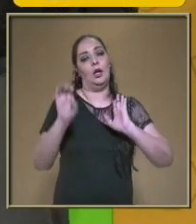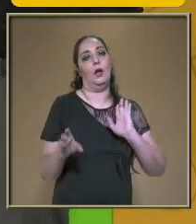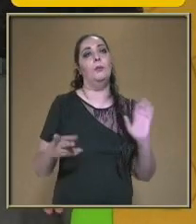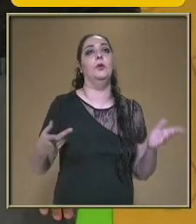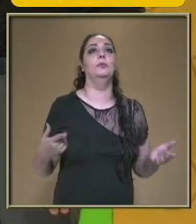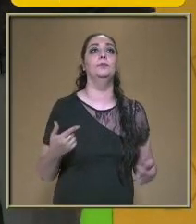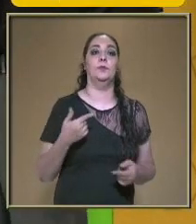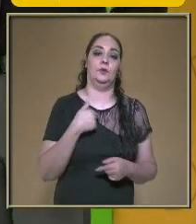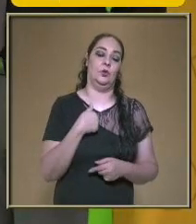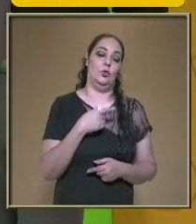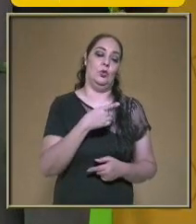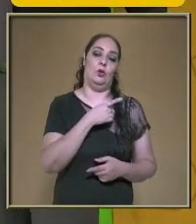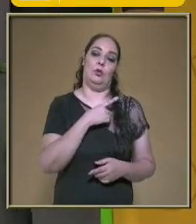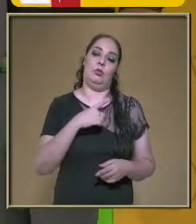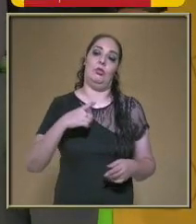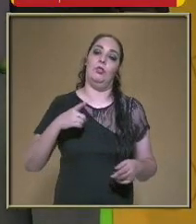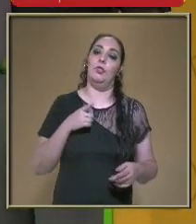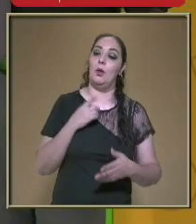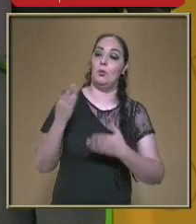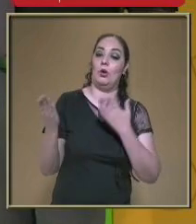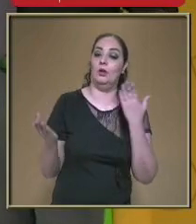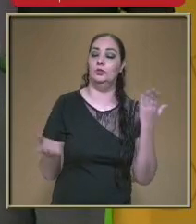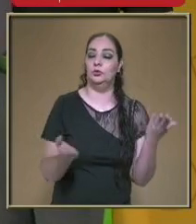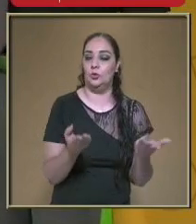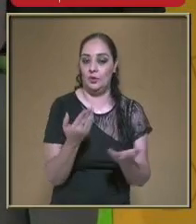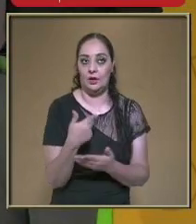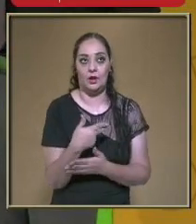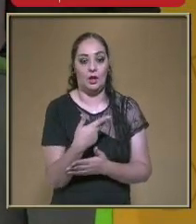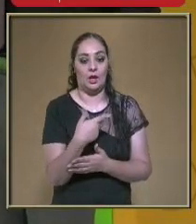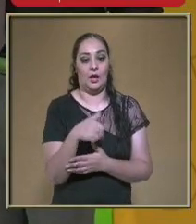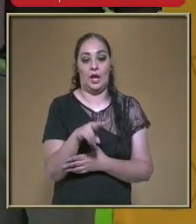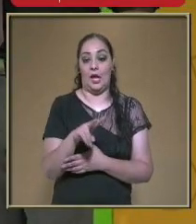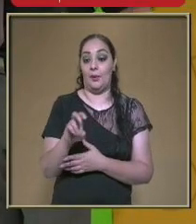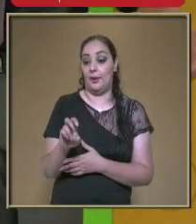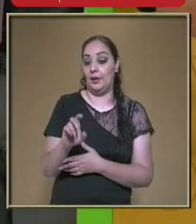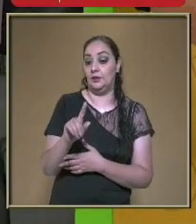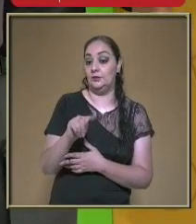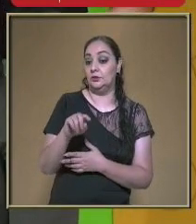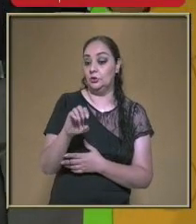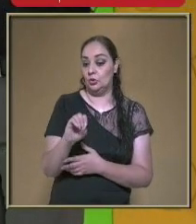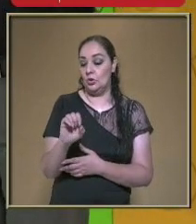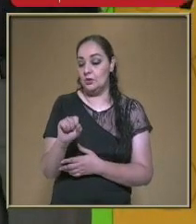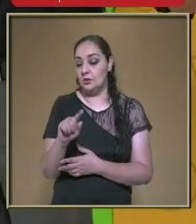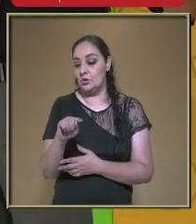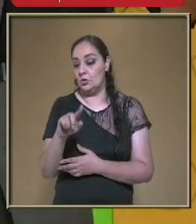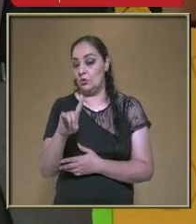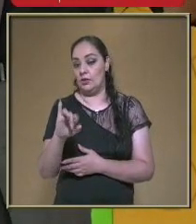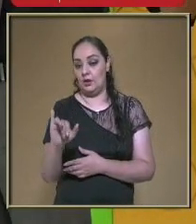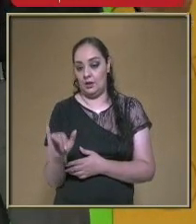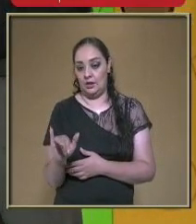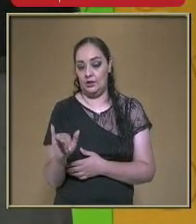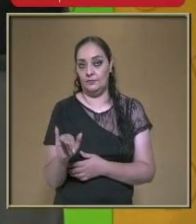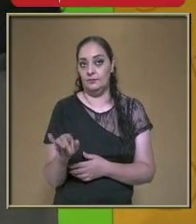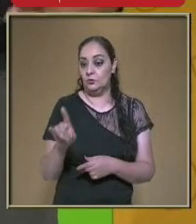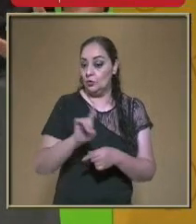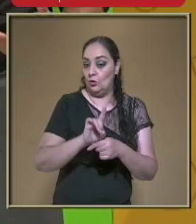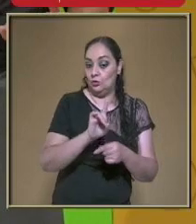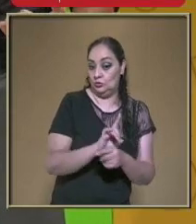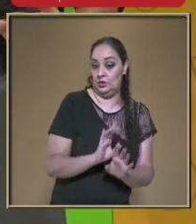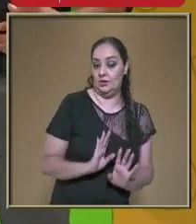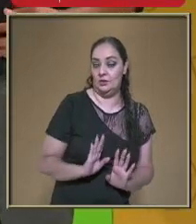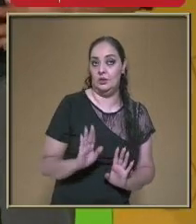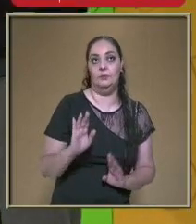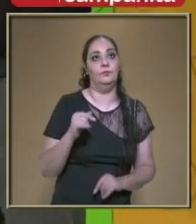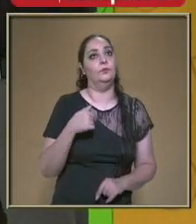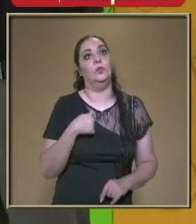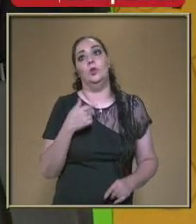I have to study, and here we have the student, I have to study every day. Teacher, I have no option. I am in my house,